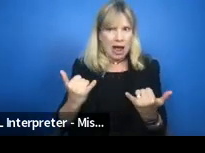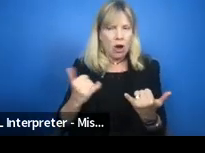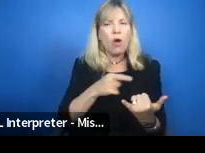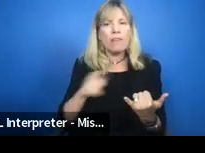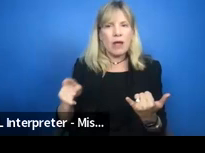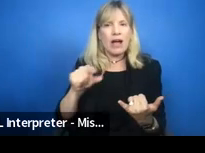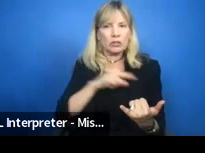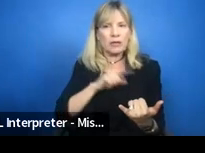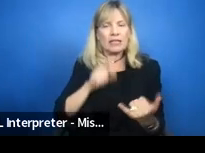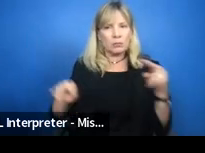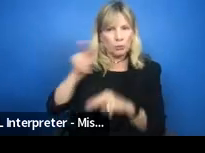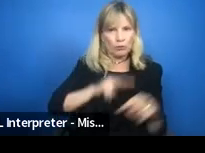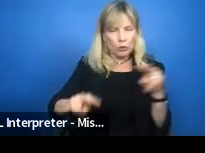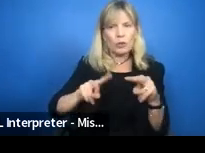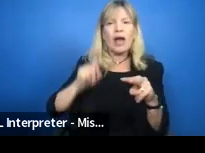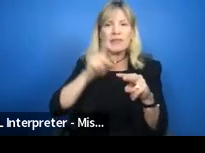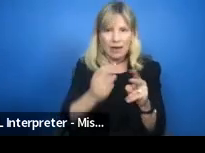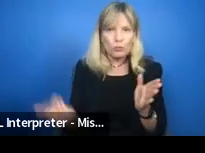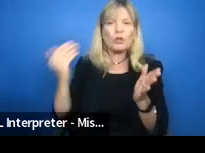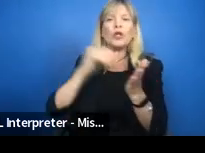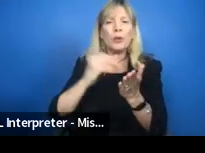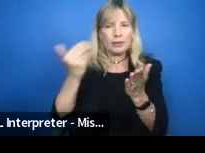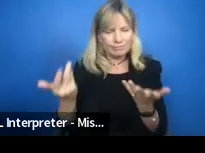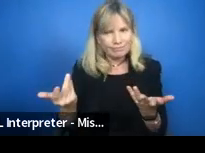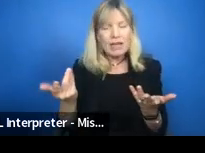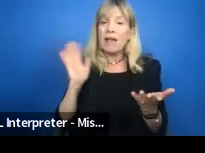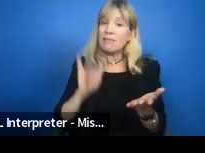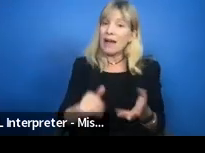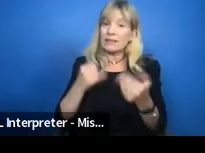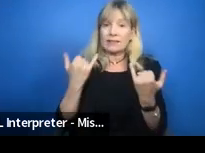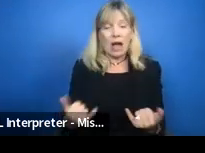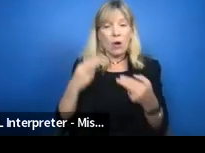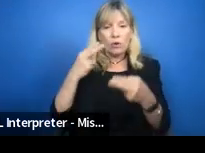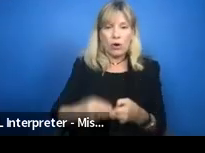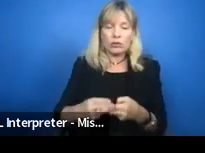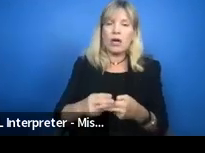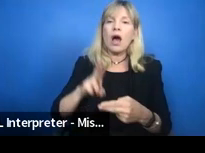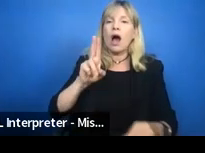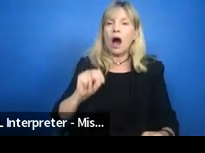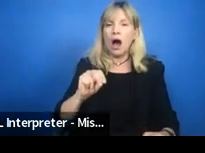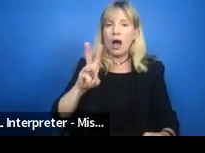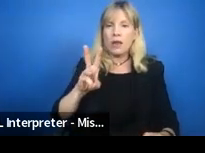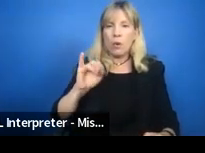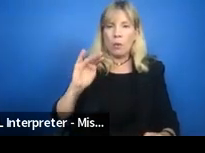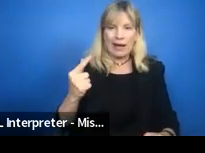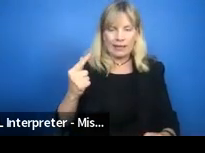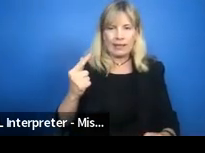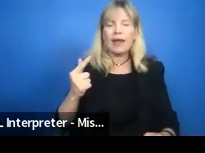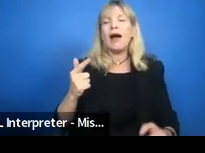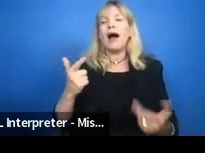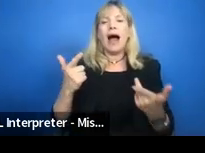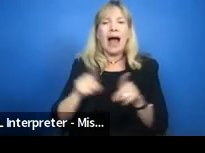reviewed and renewed. So this is known now as unwinding, as state Medicaid